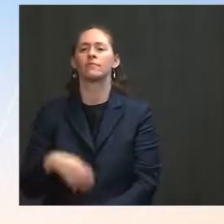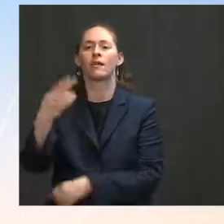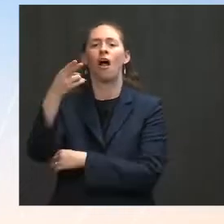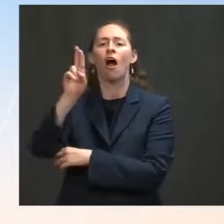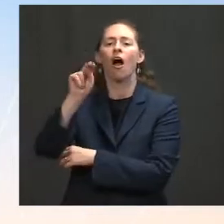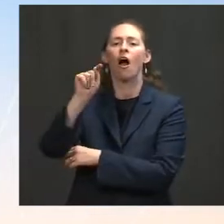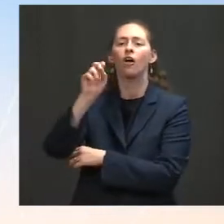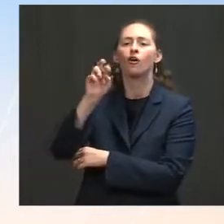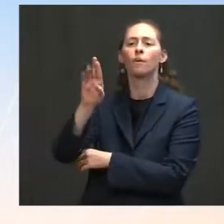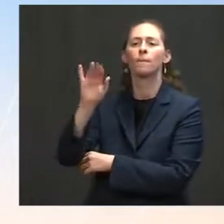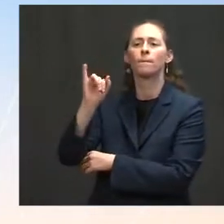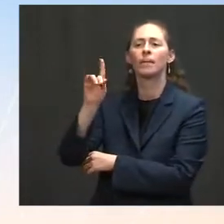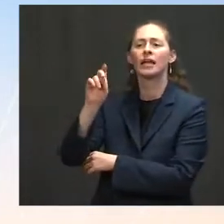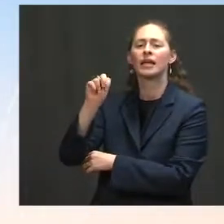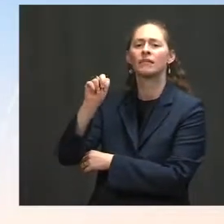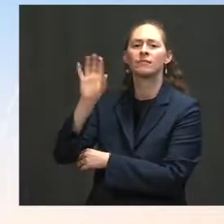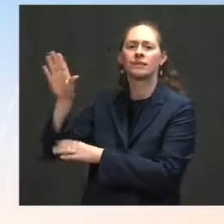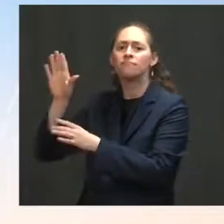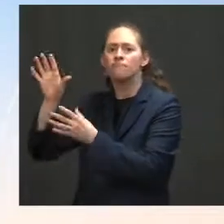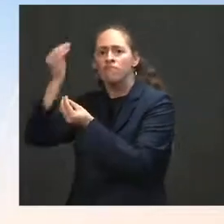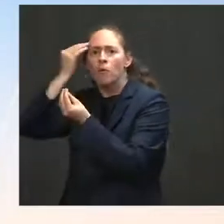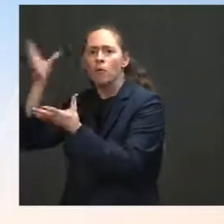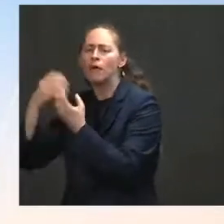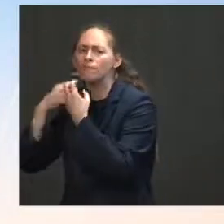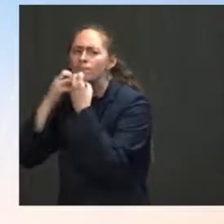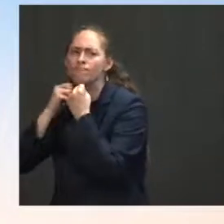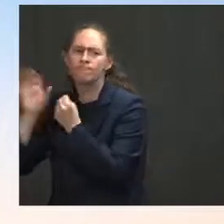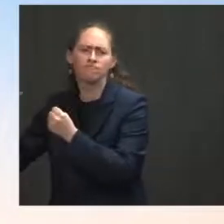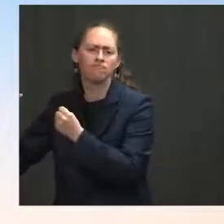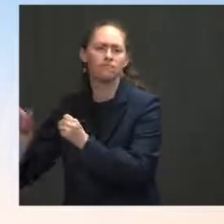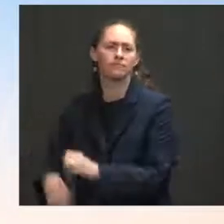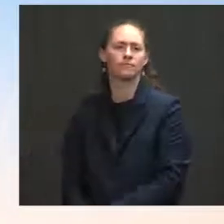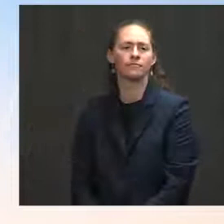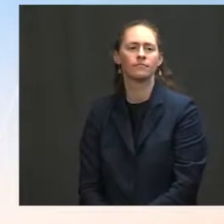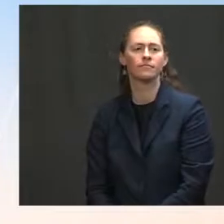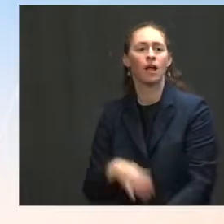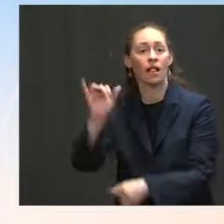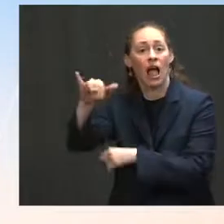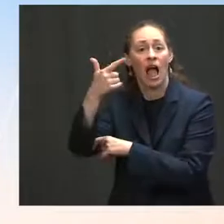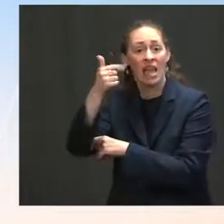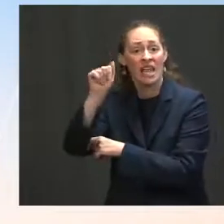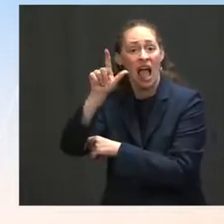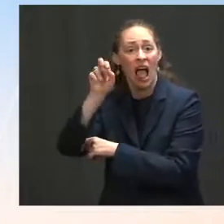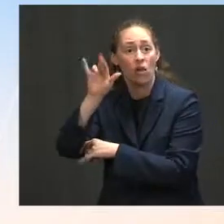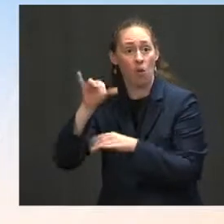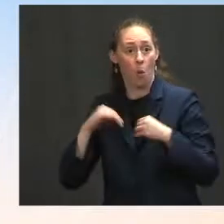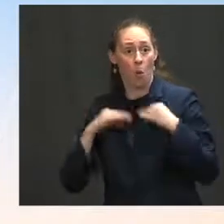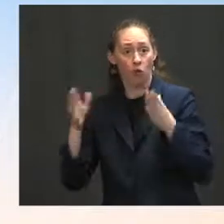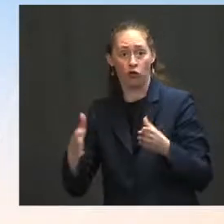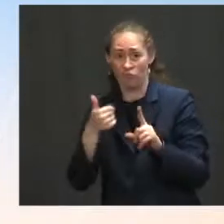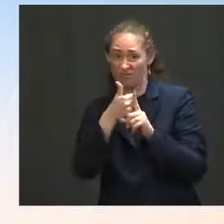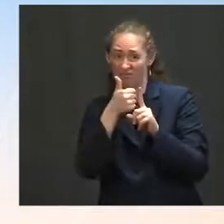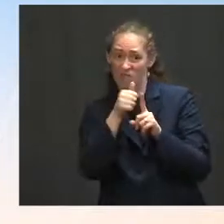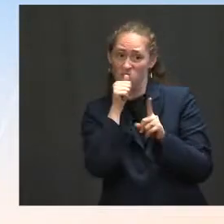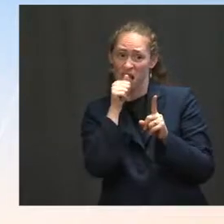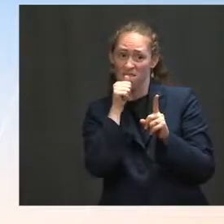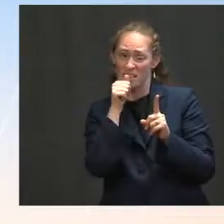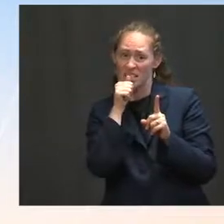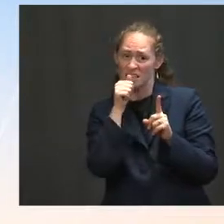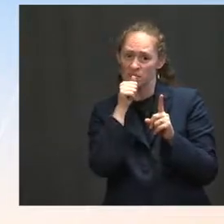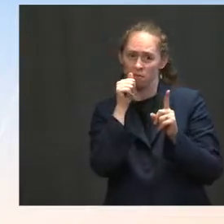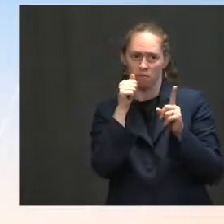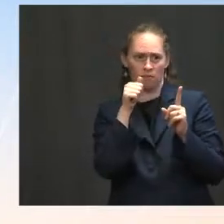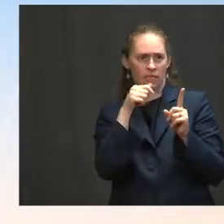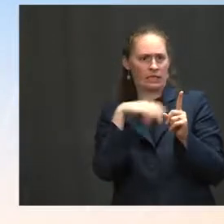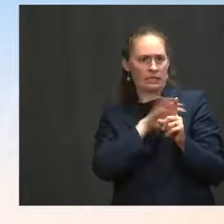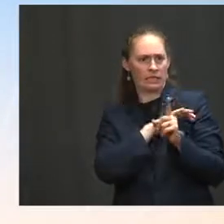and transparency. The gallery owner is a private citizen who might not be privy to who might have some interests in